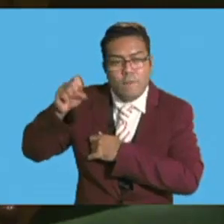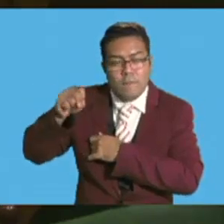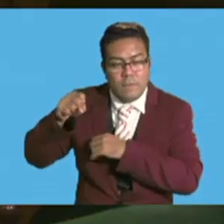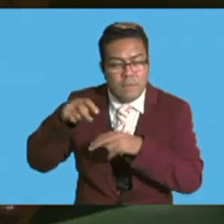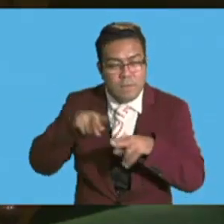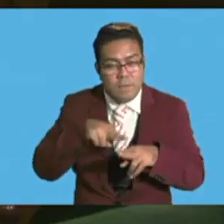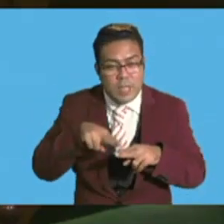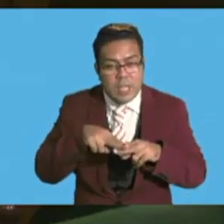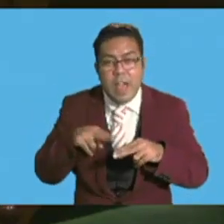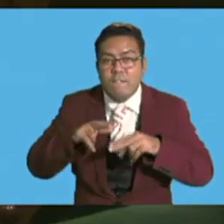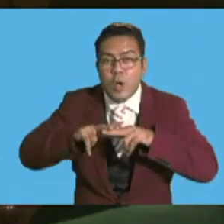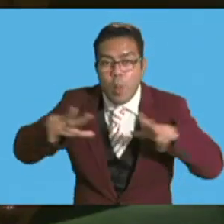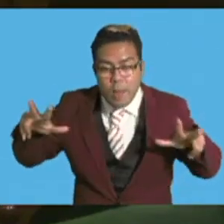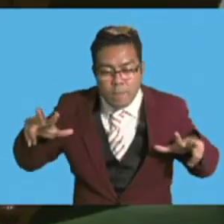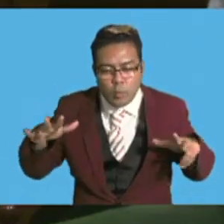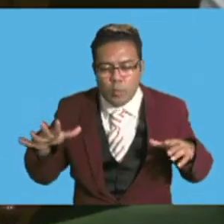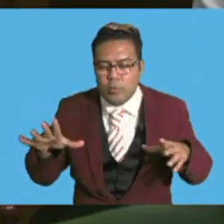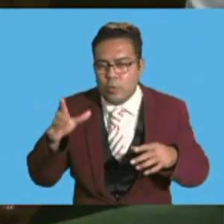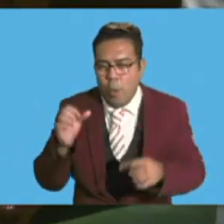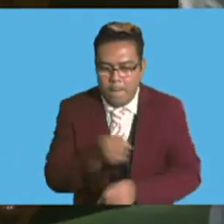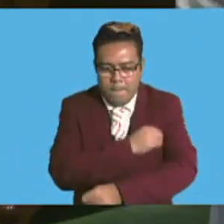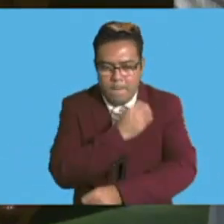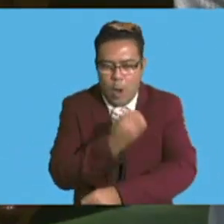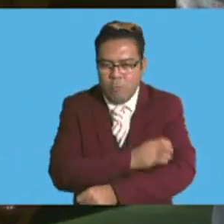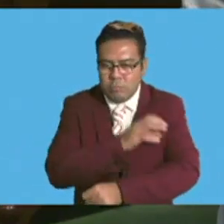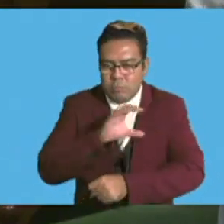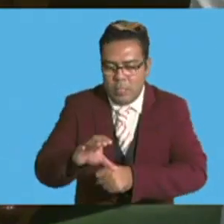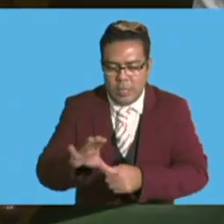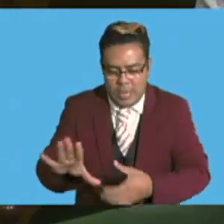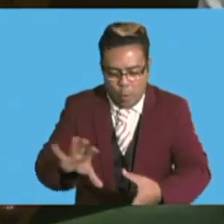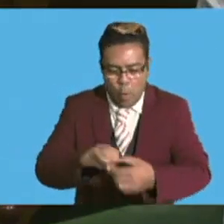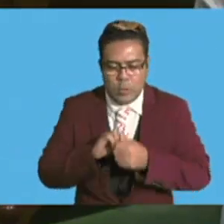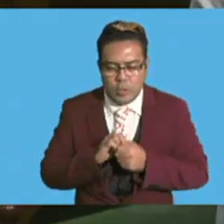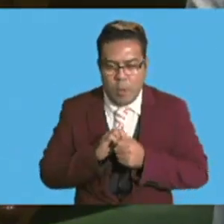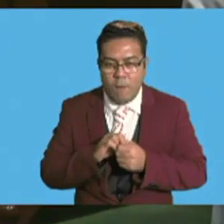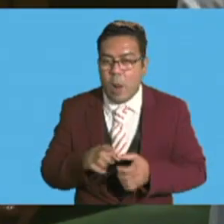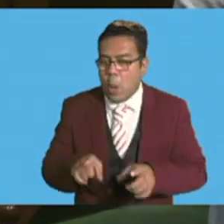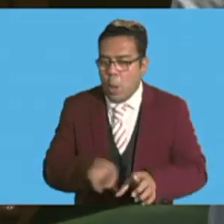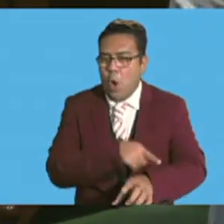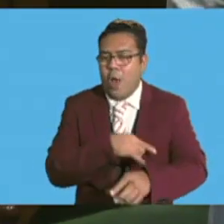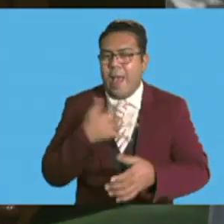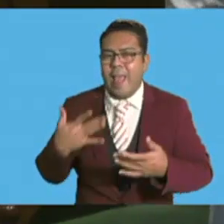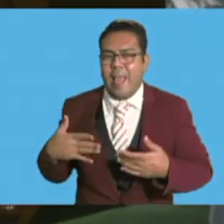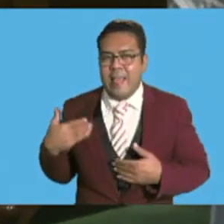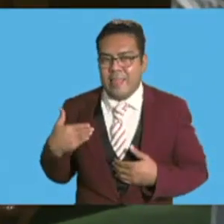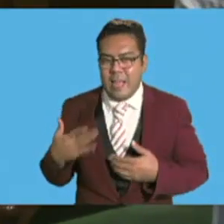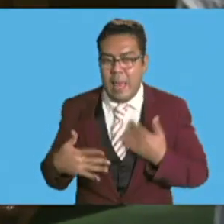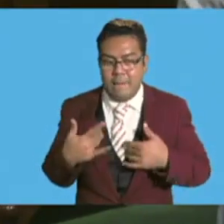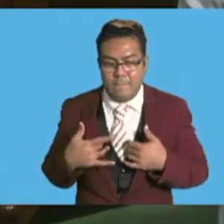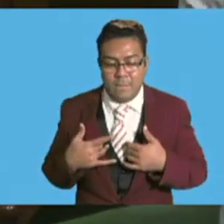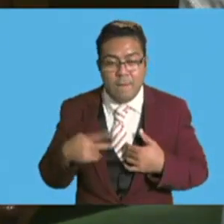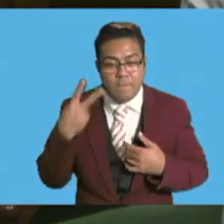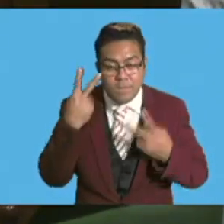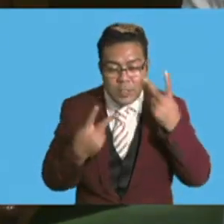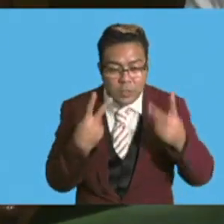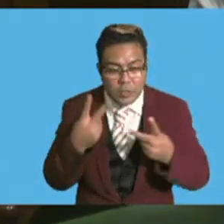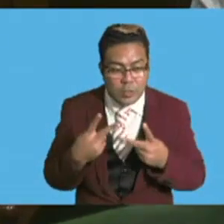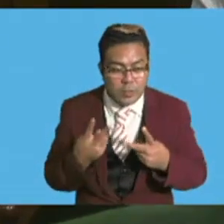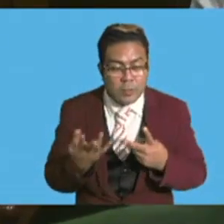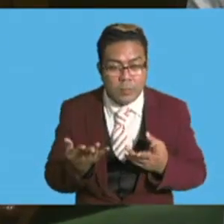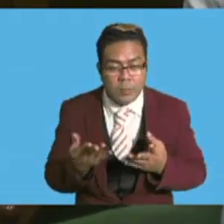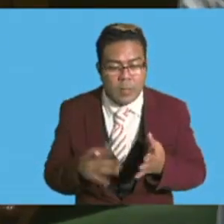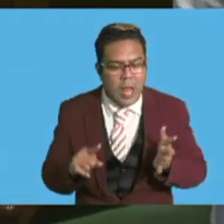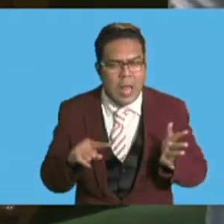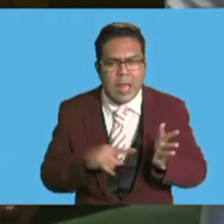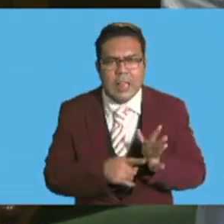to empower Fijians and take ownership of their own health and lead longer, healthier lives. These visits include informal settlements such as Taulunga in